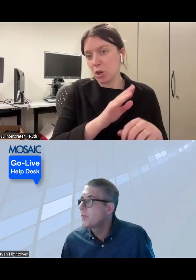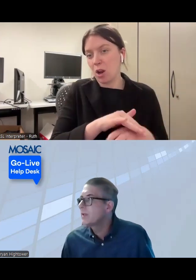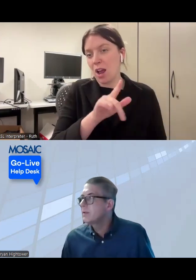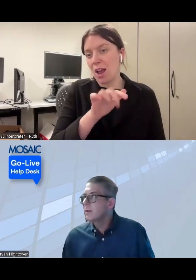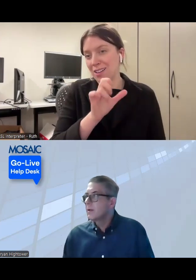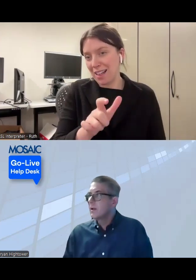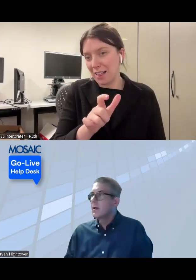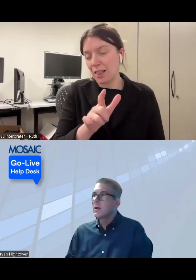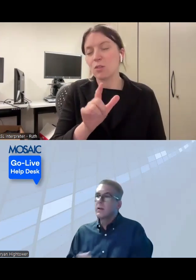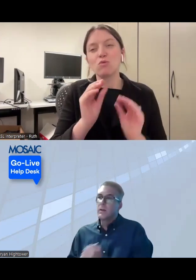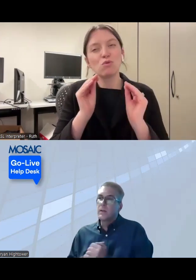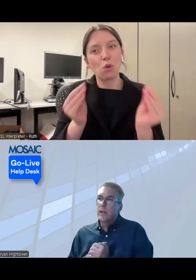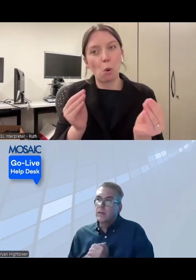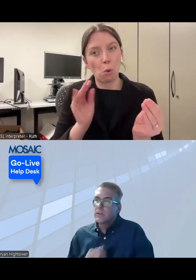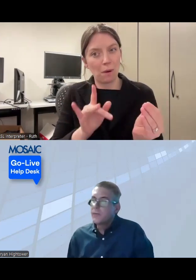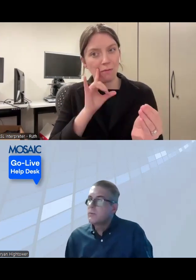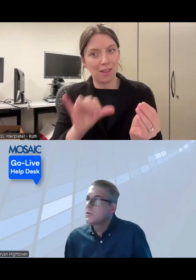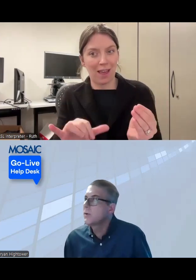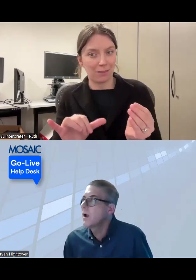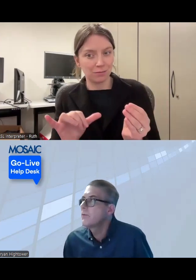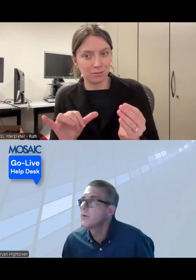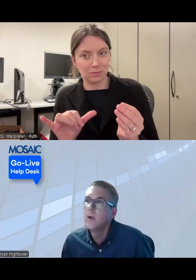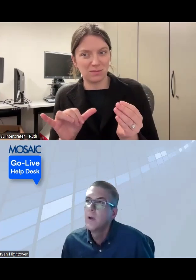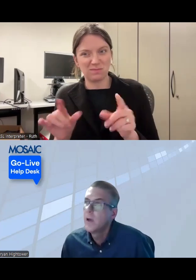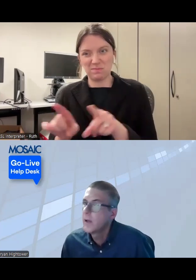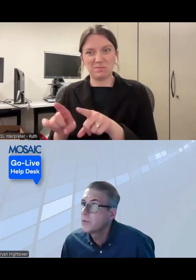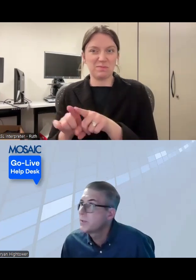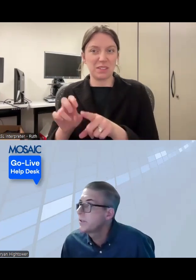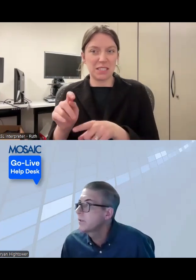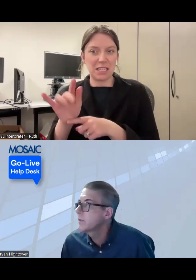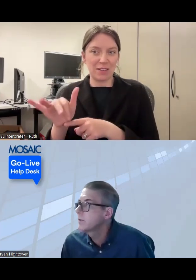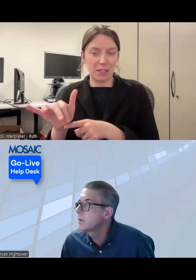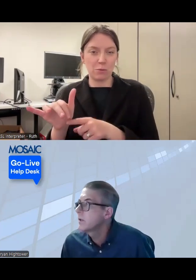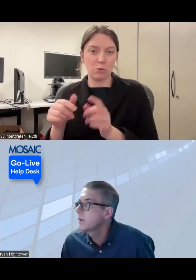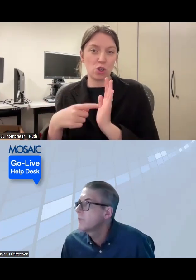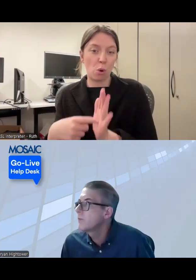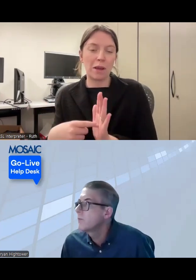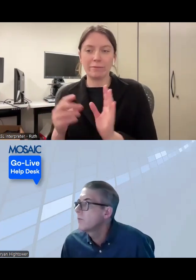export button like Tiffany was showing off on this particular